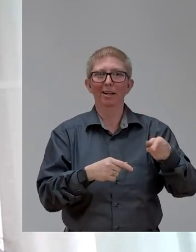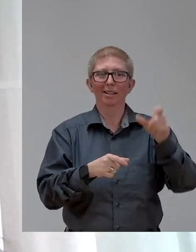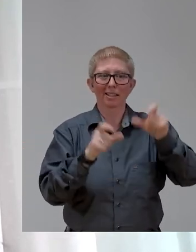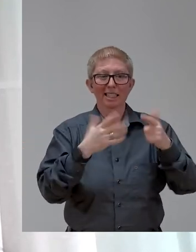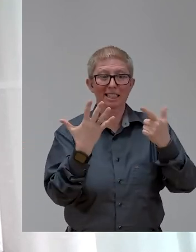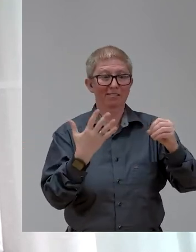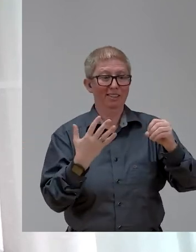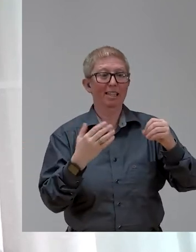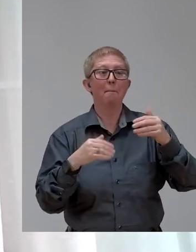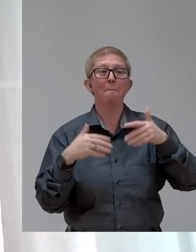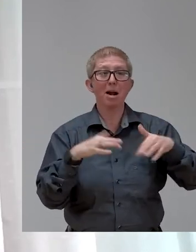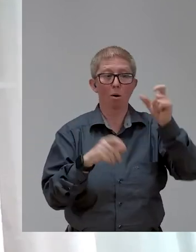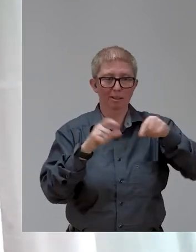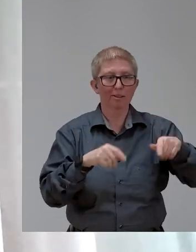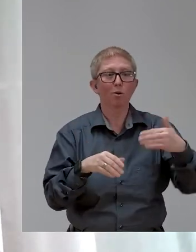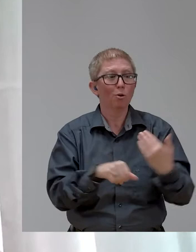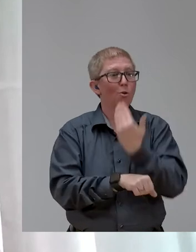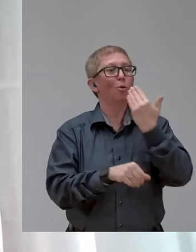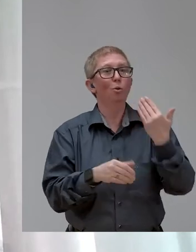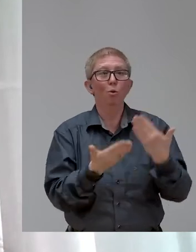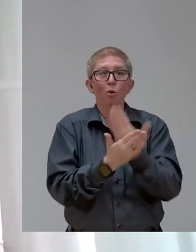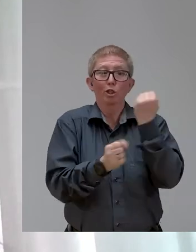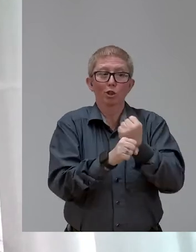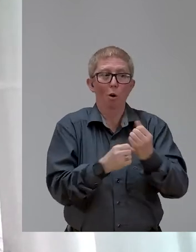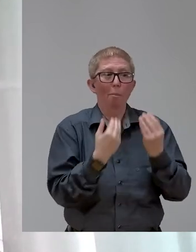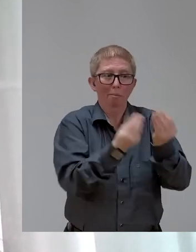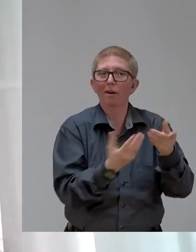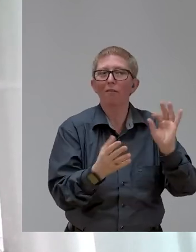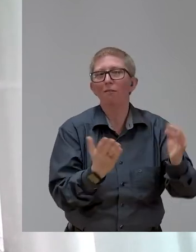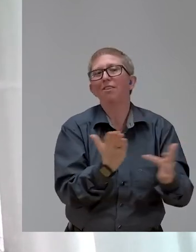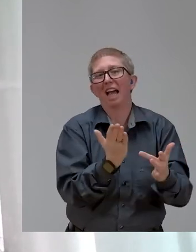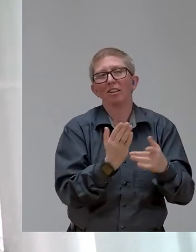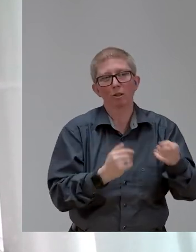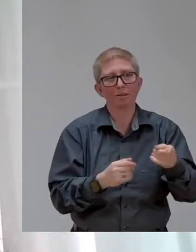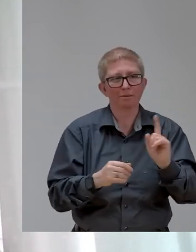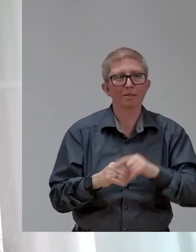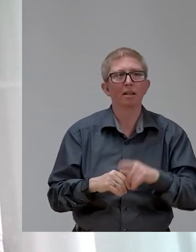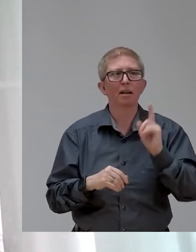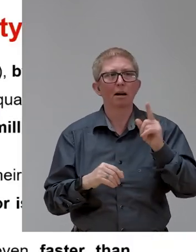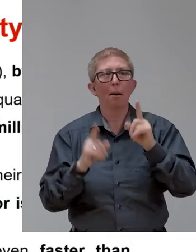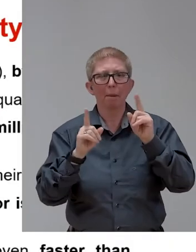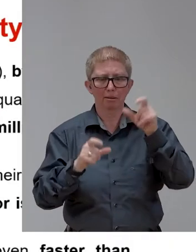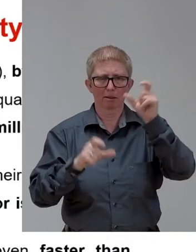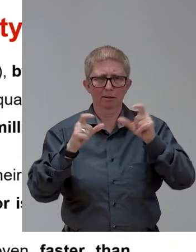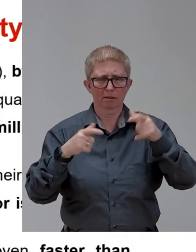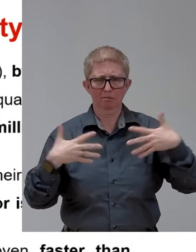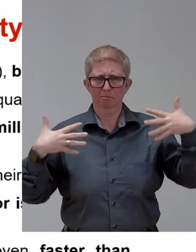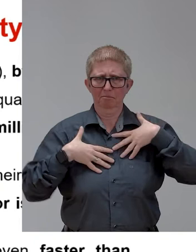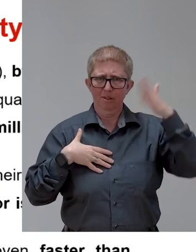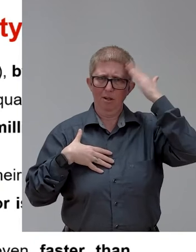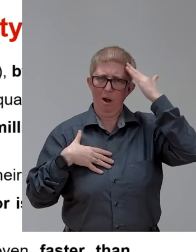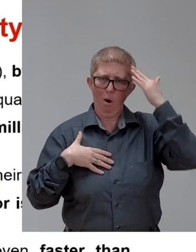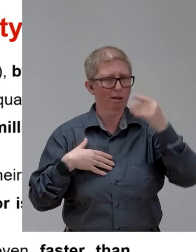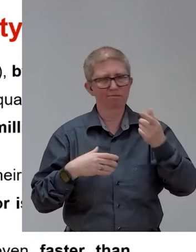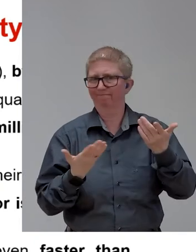the pandemic has accelerated digitization and automation far more than expected. And it also